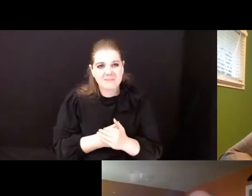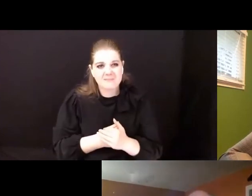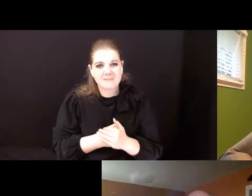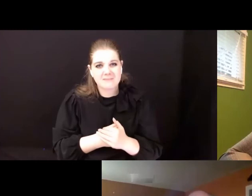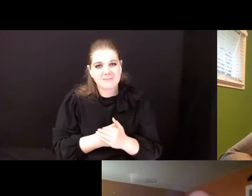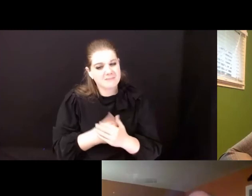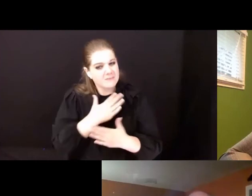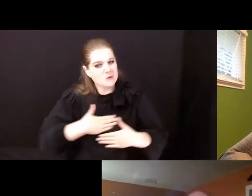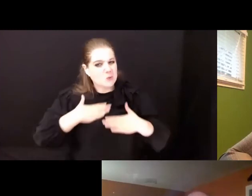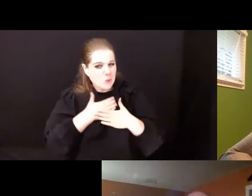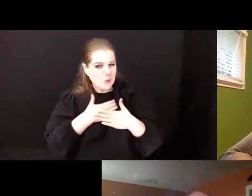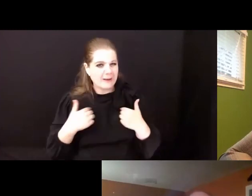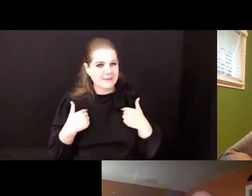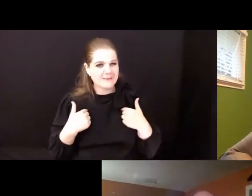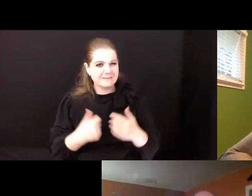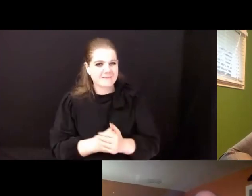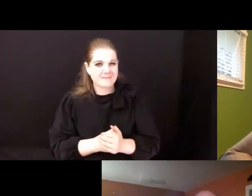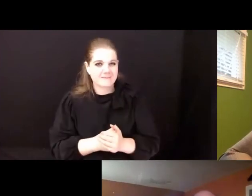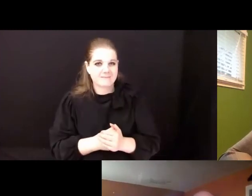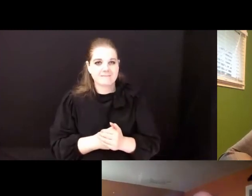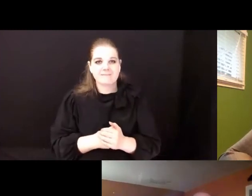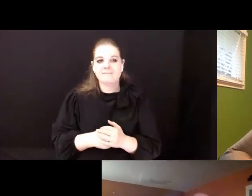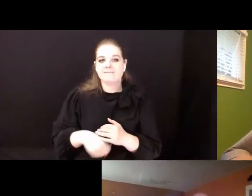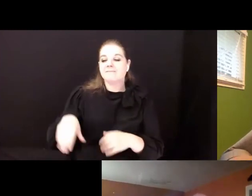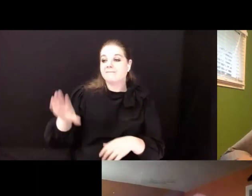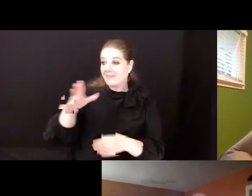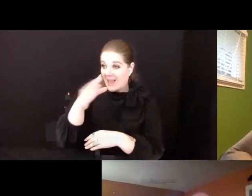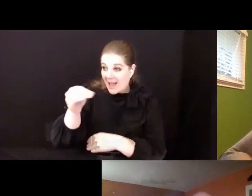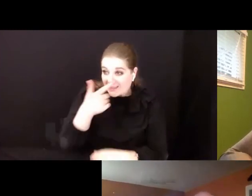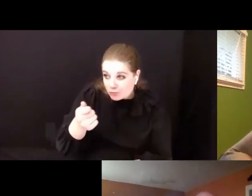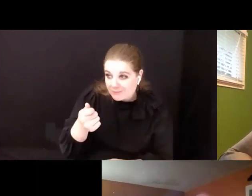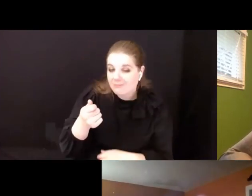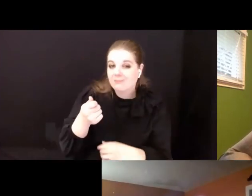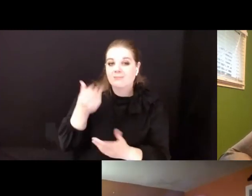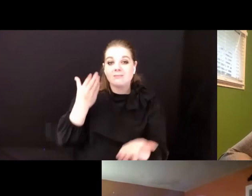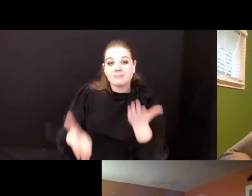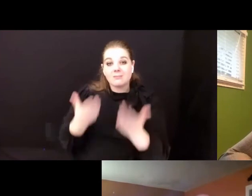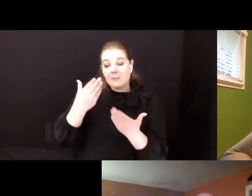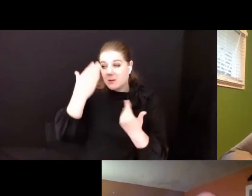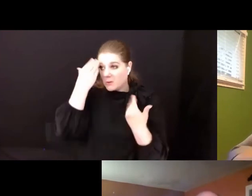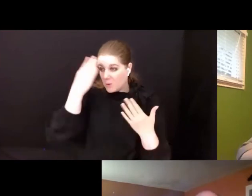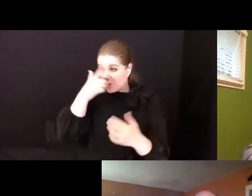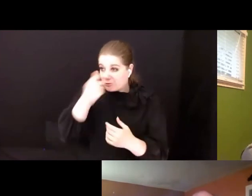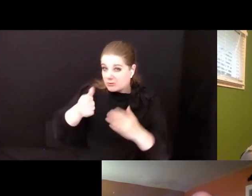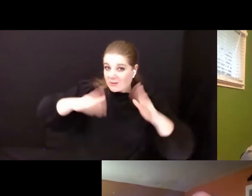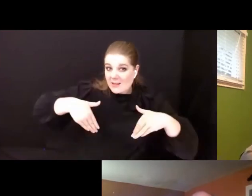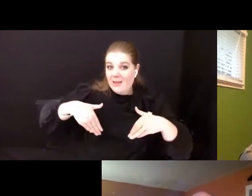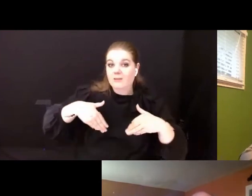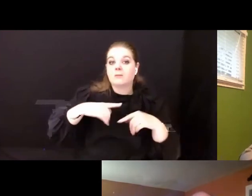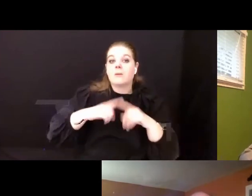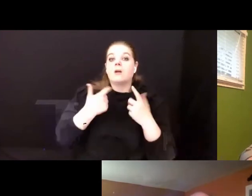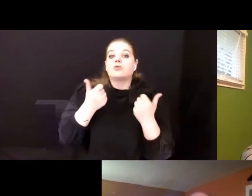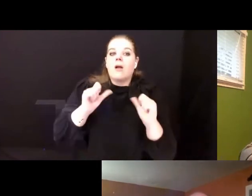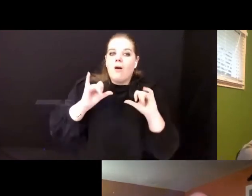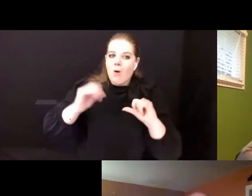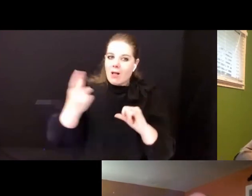enjoy doing it. And interested, you might not know you're interested in things until you try it. Well, I'm going to ask you one more